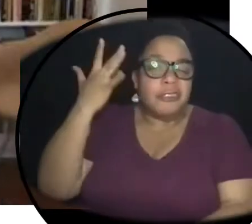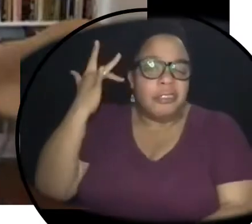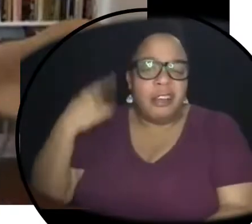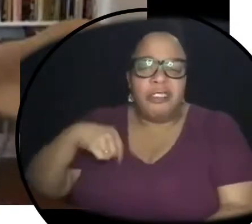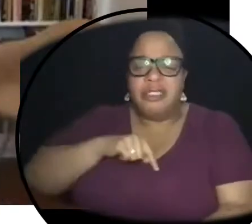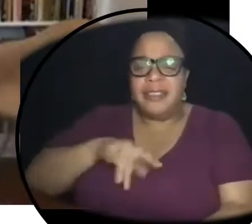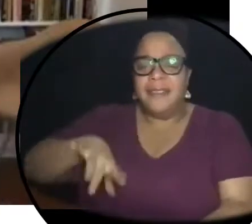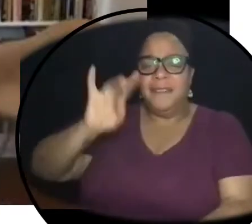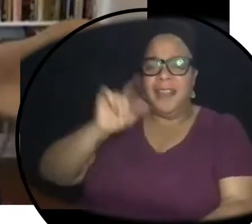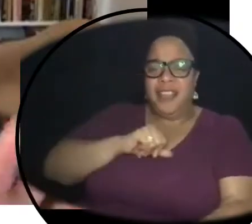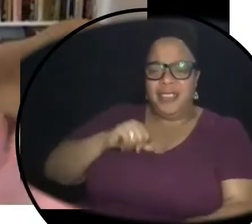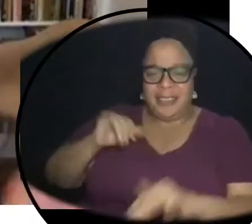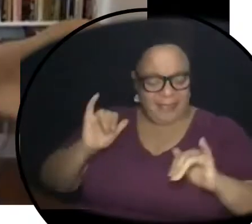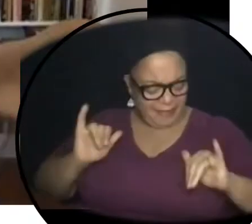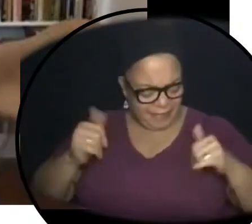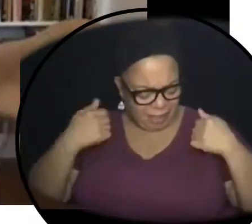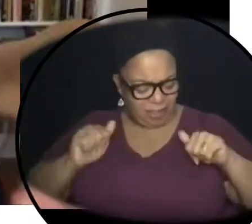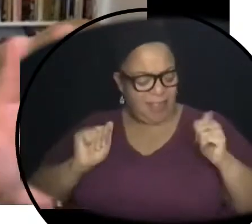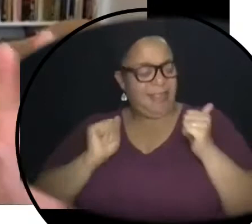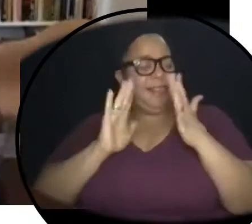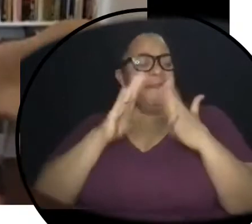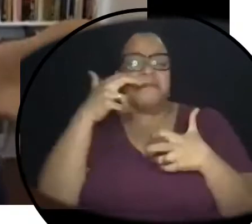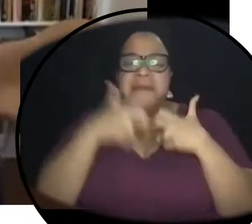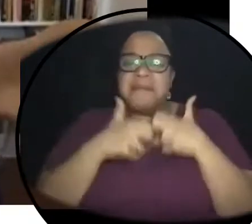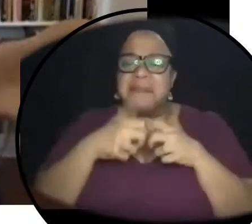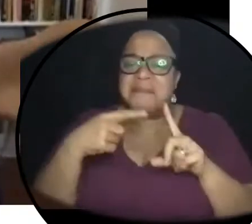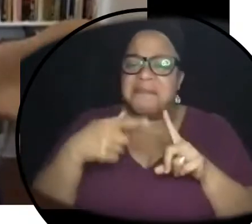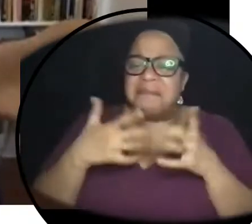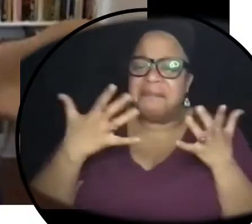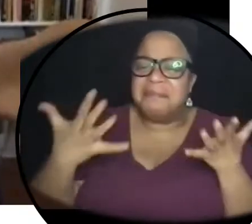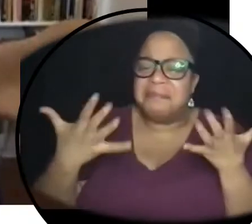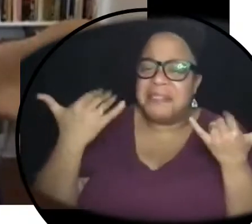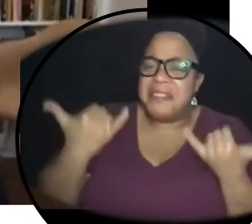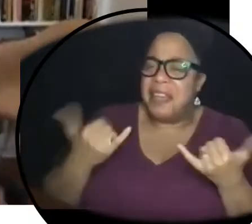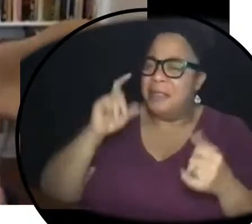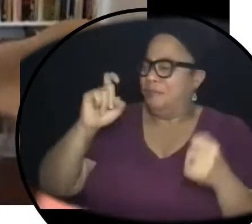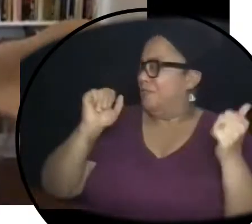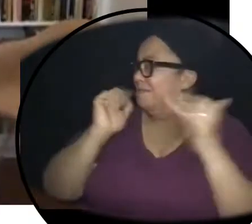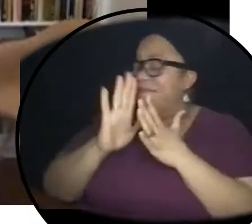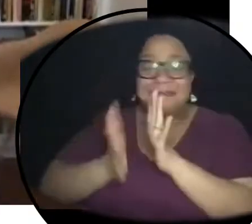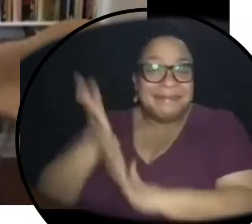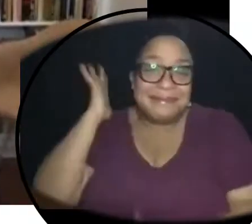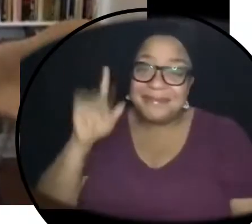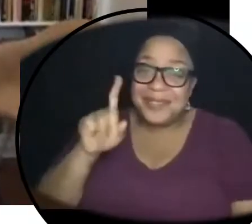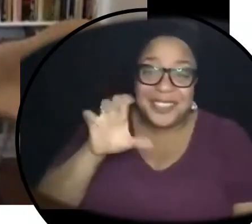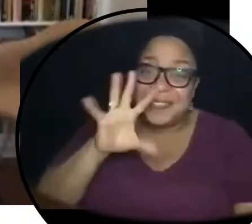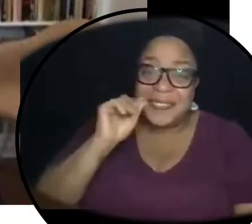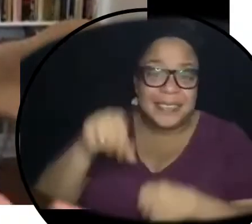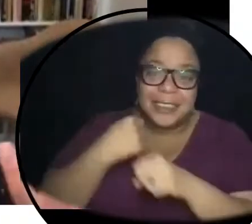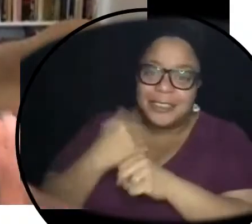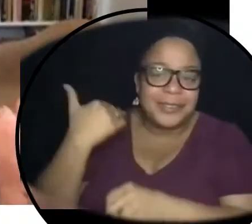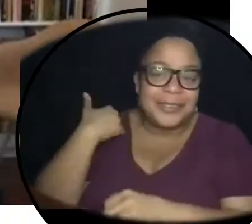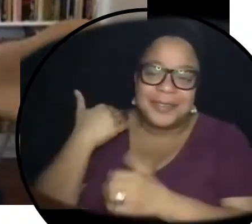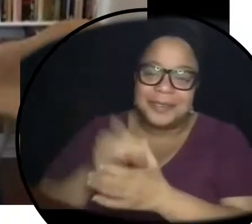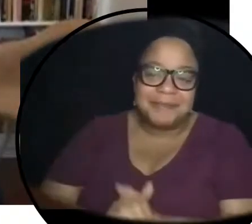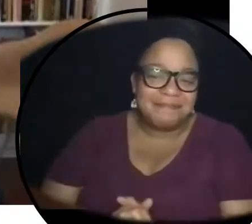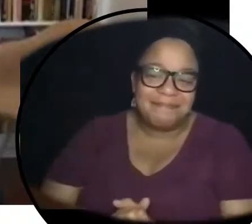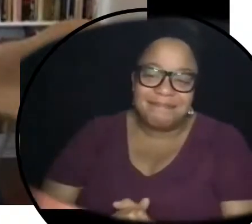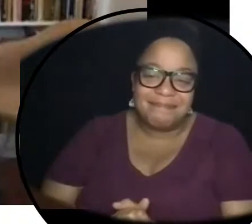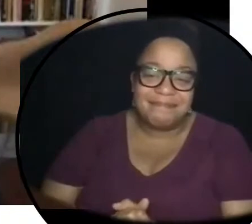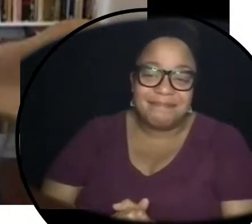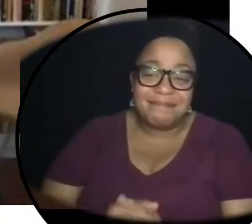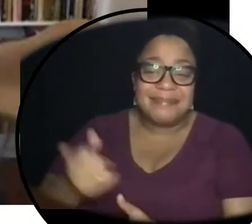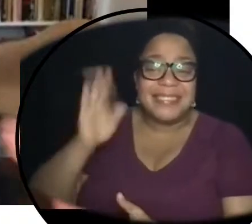for reforms throughout the histories of these institutions. As a matter of fact, the calls